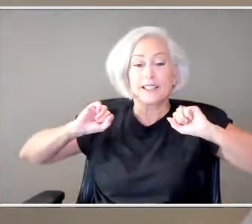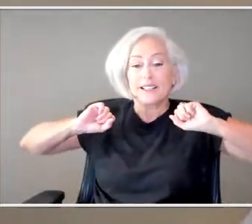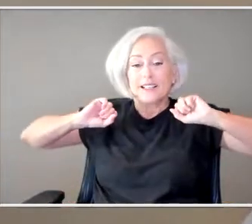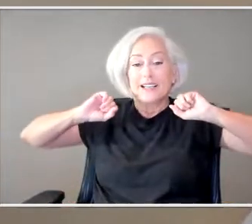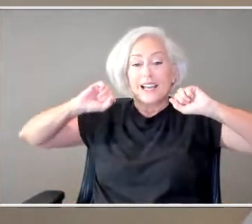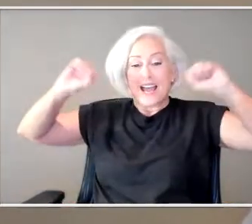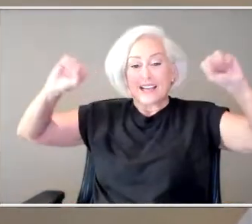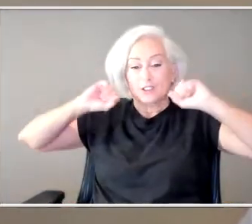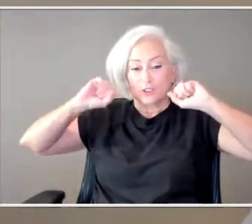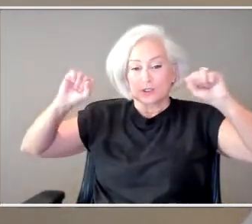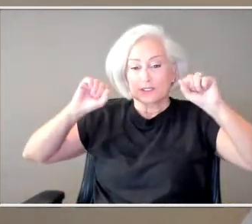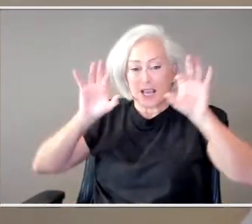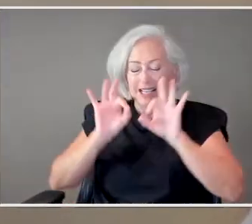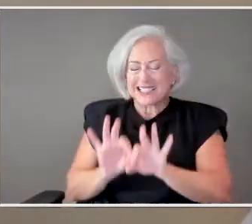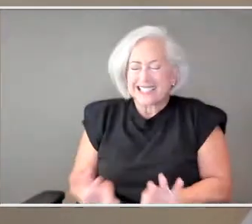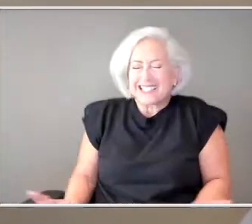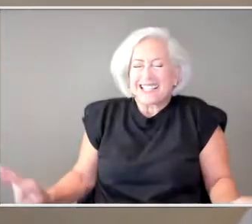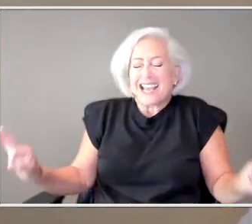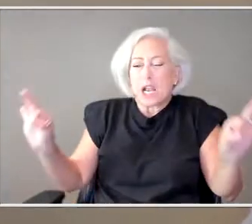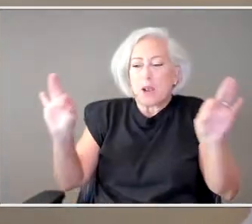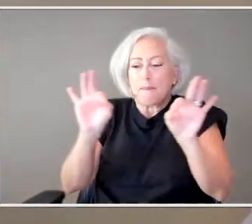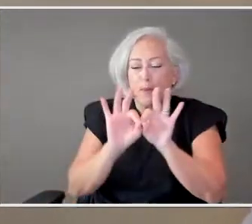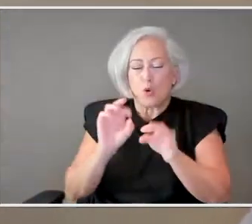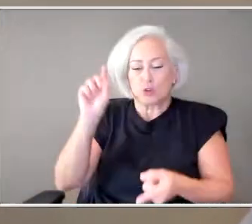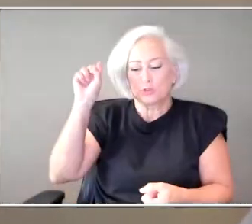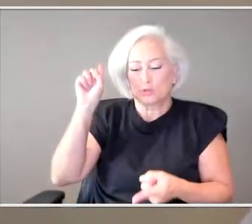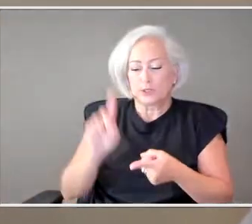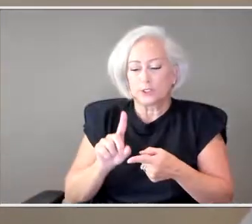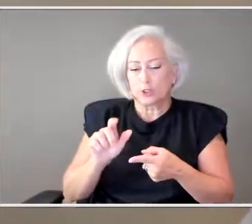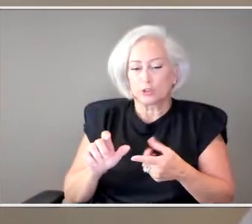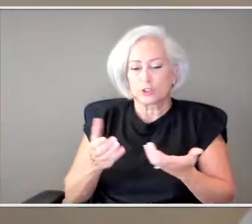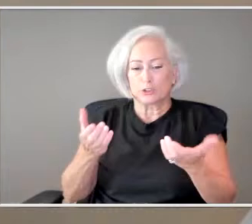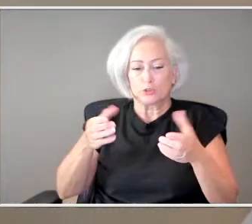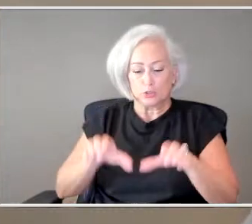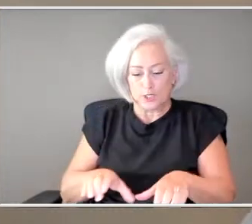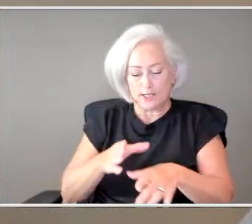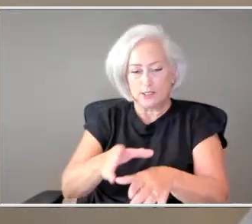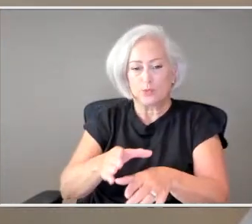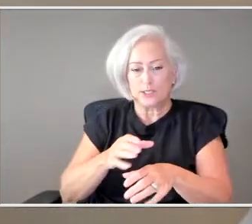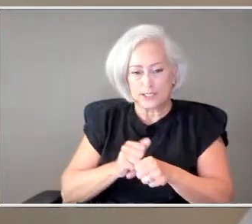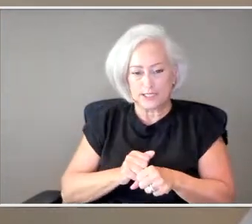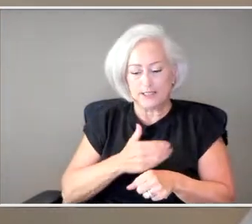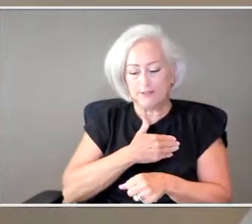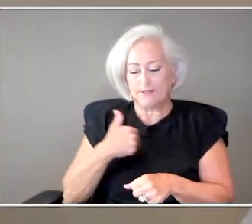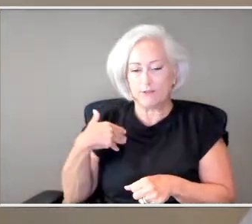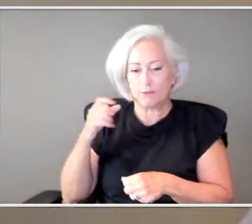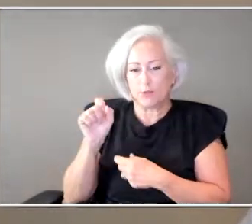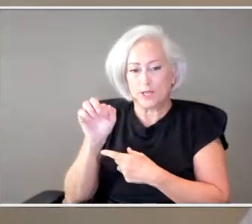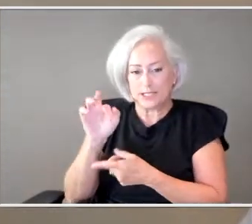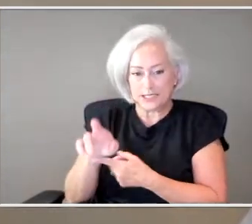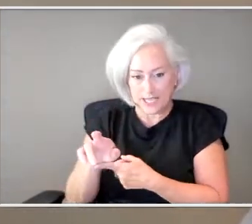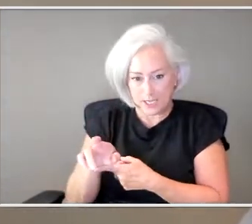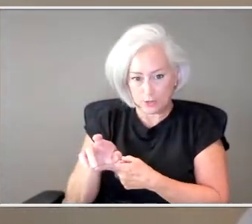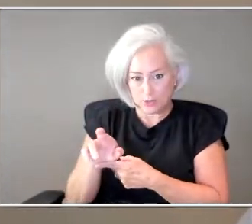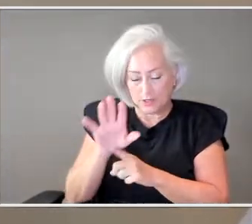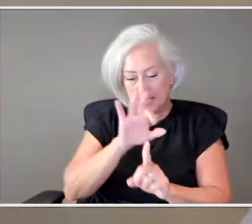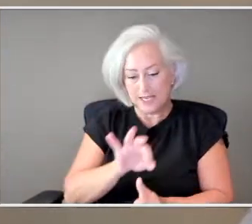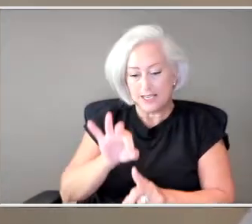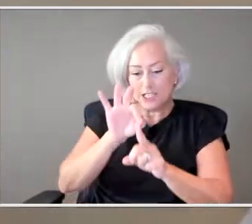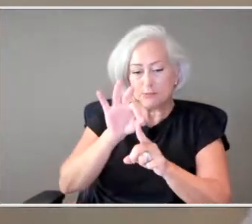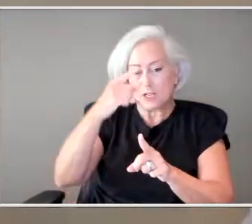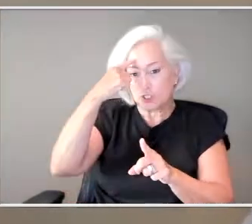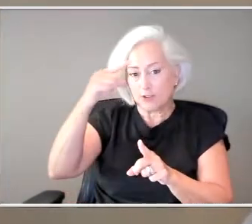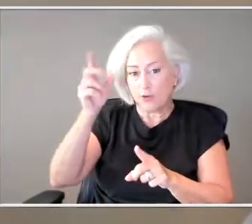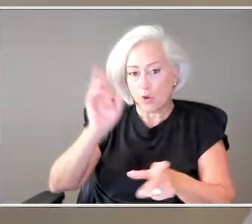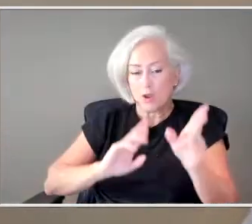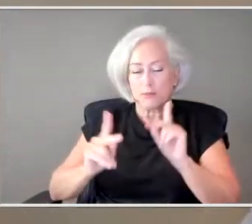so important in reducing risk of getting breast cancer in the first place, particularly for people who